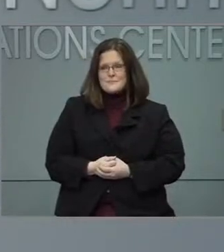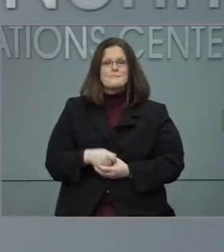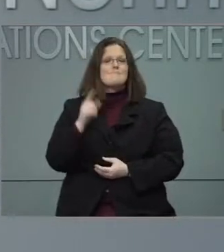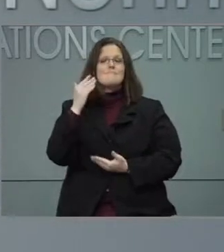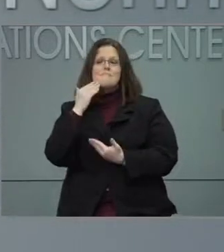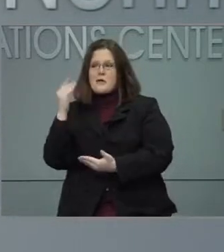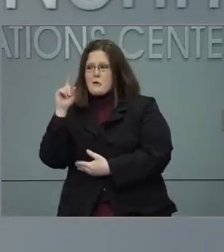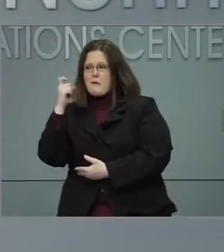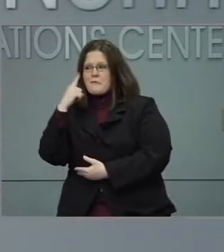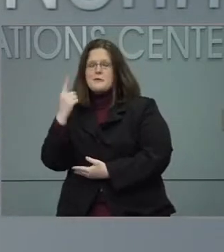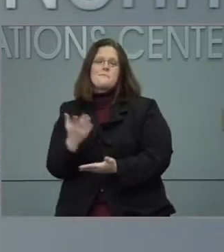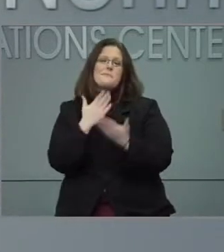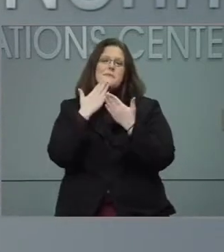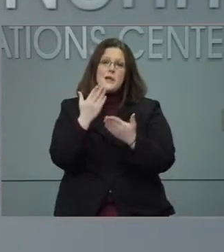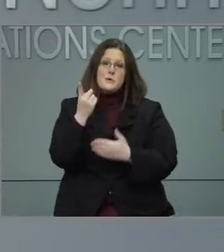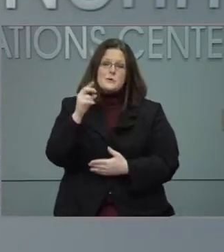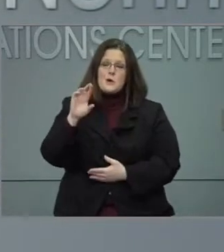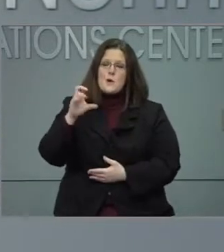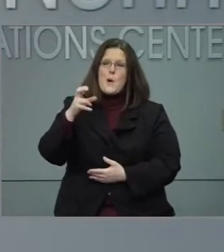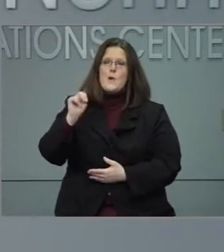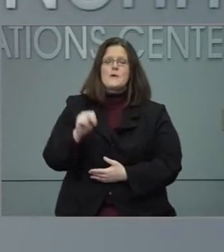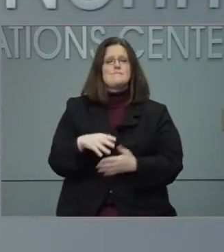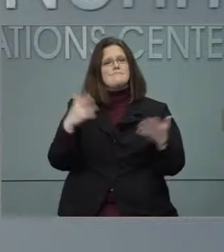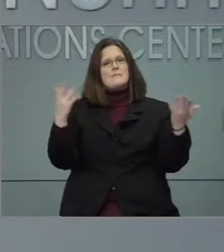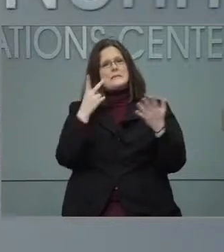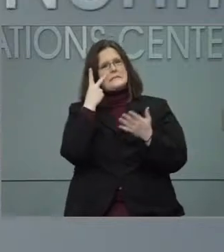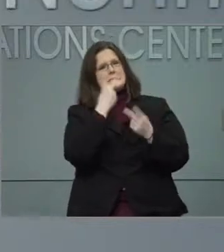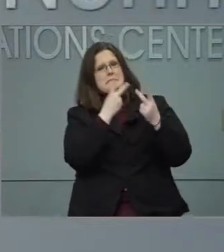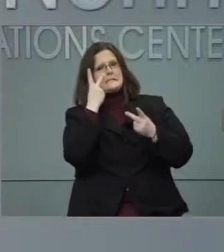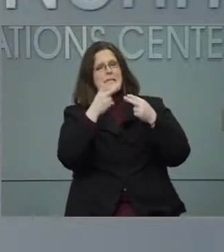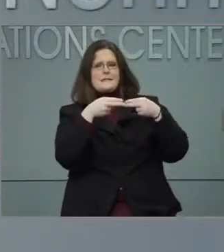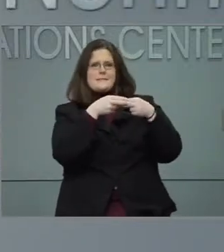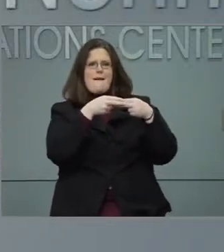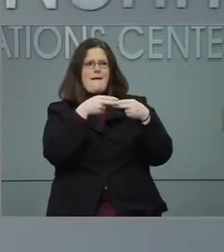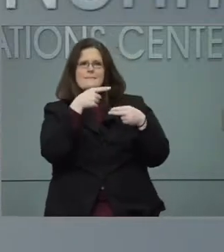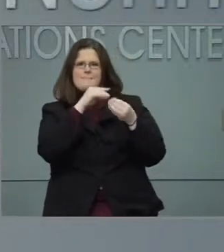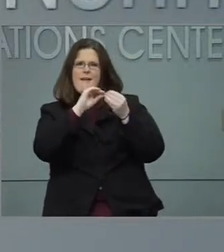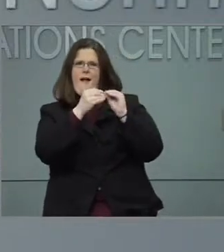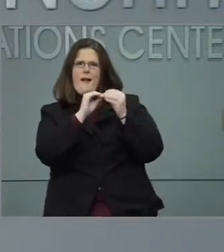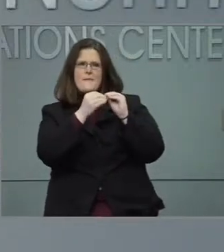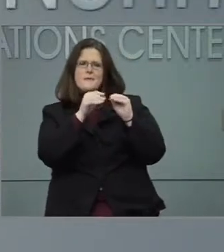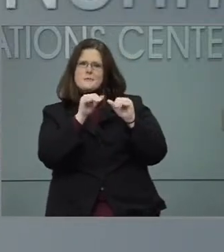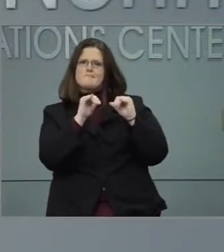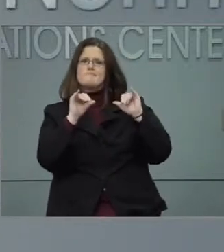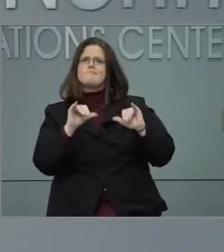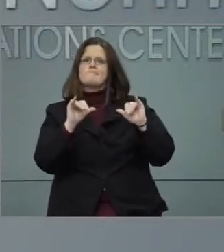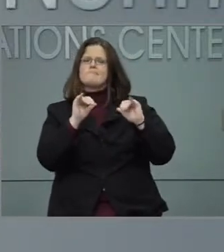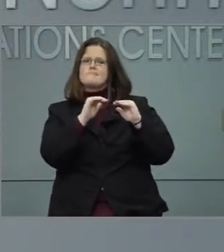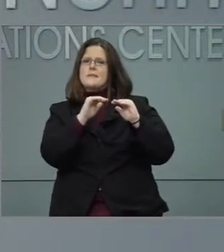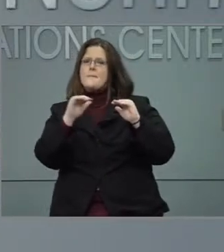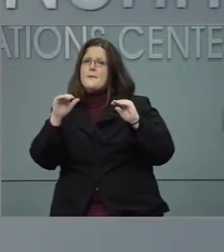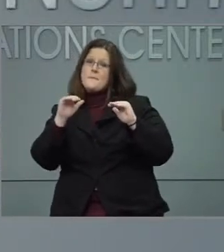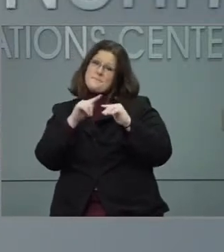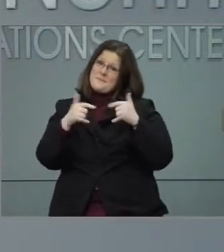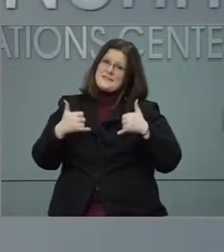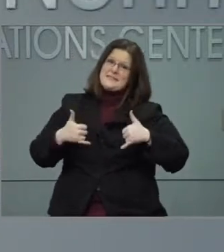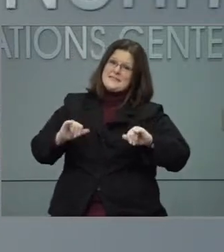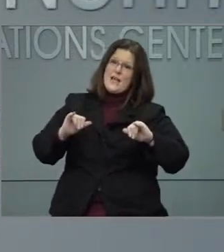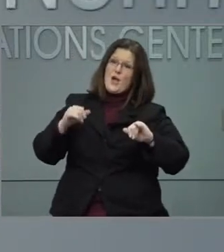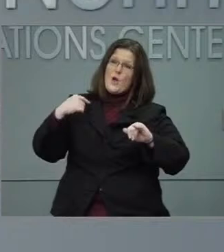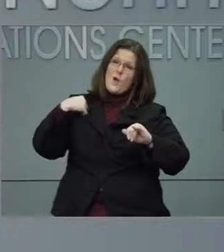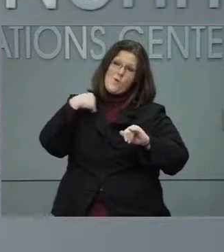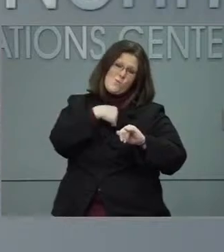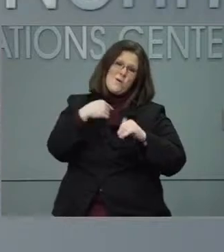Thank you, Dr. Cohen. As you can see, while our numbers are mostly stable, we have more work to do to beat back this